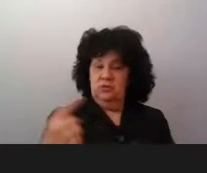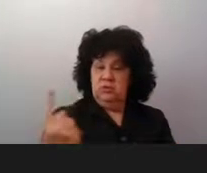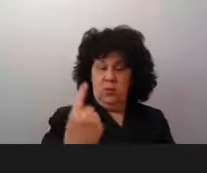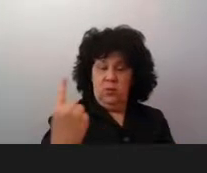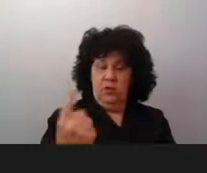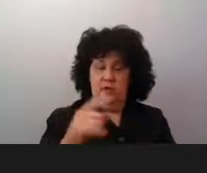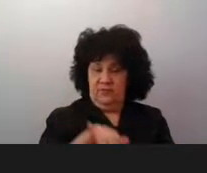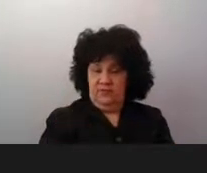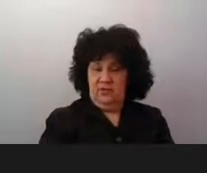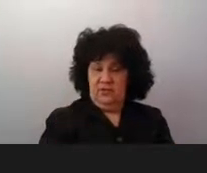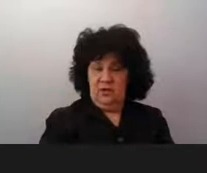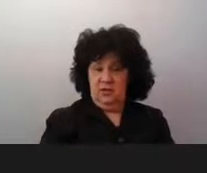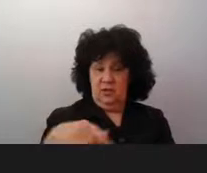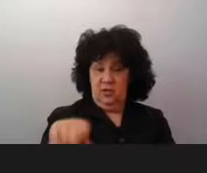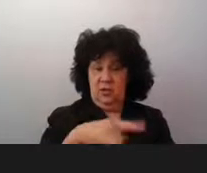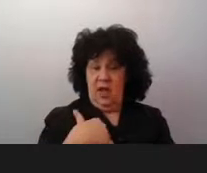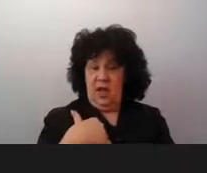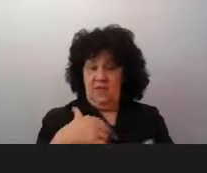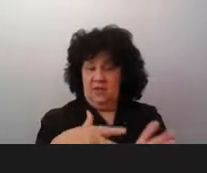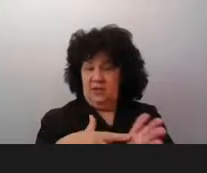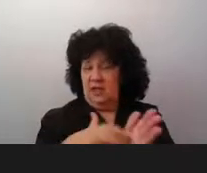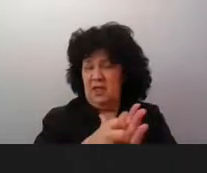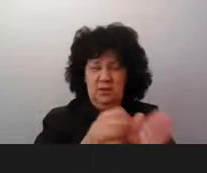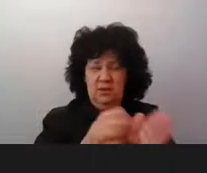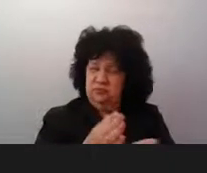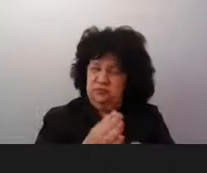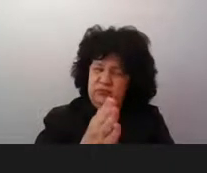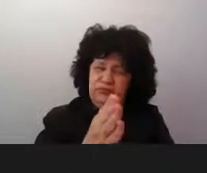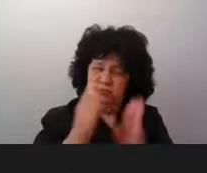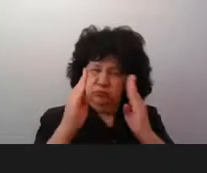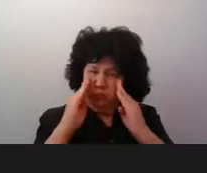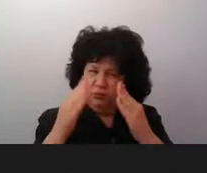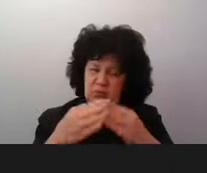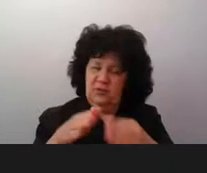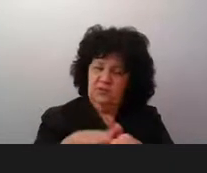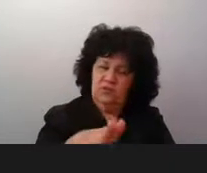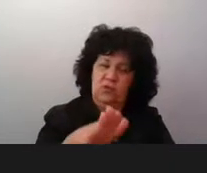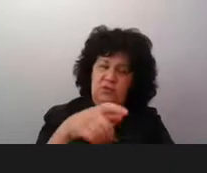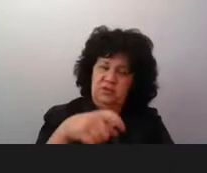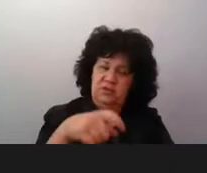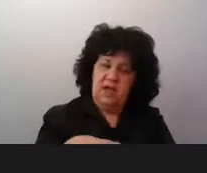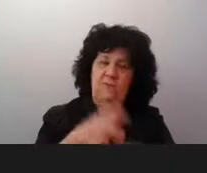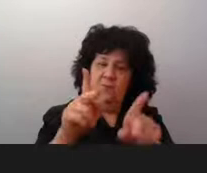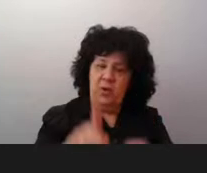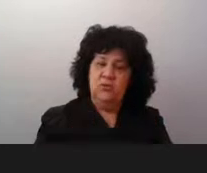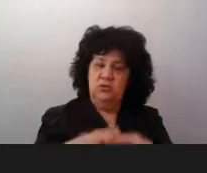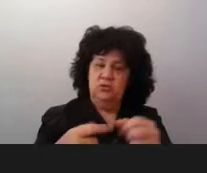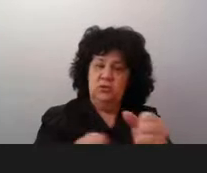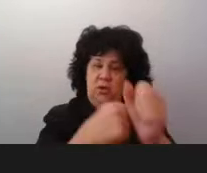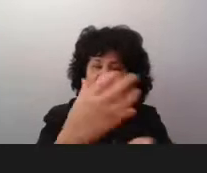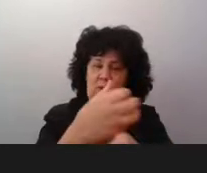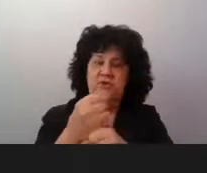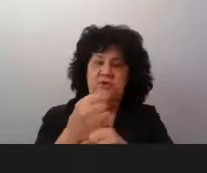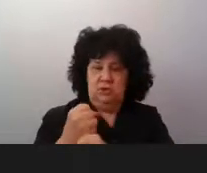is, you have a dedicated full-time person to support the acquisition workforce community of their department or agency.